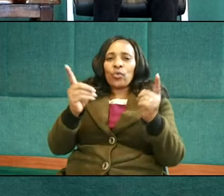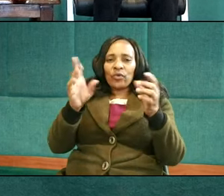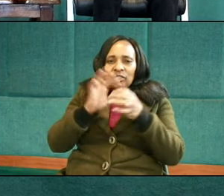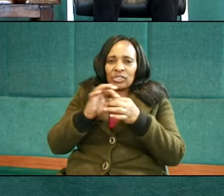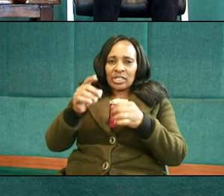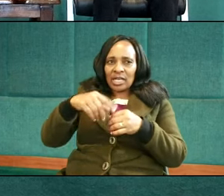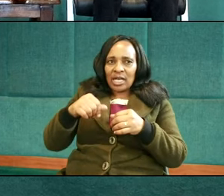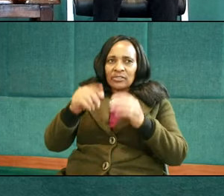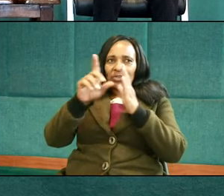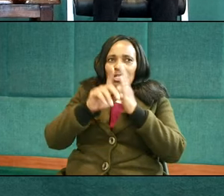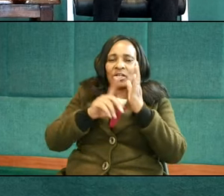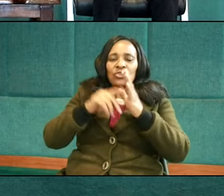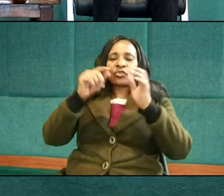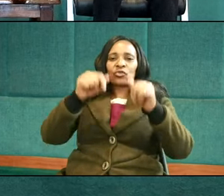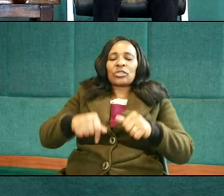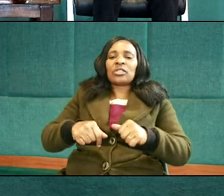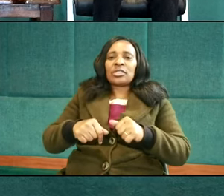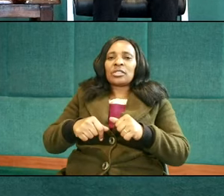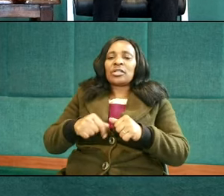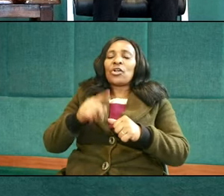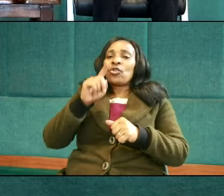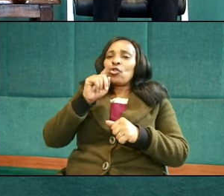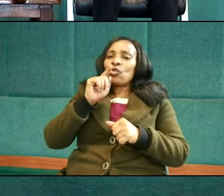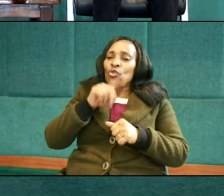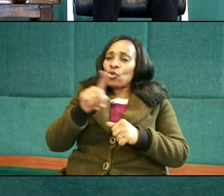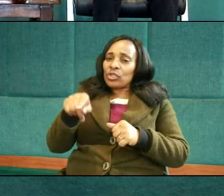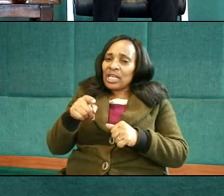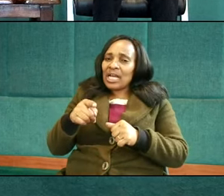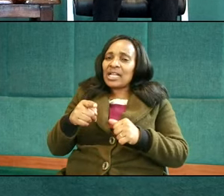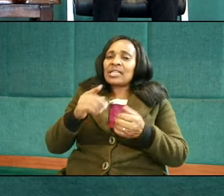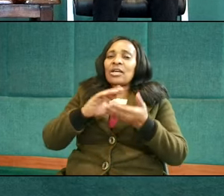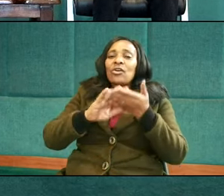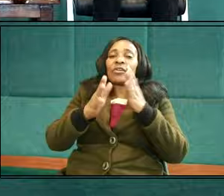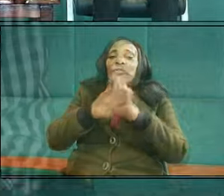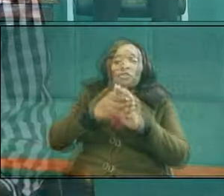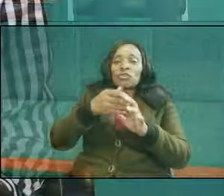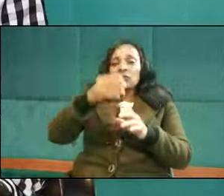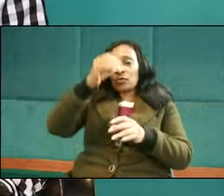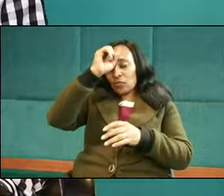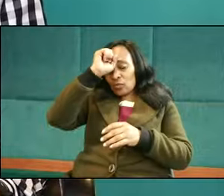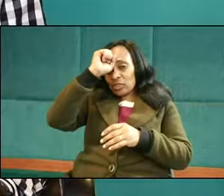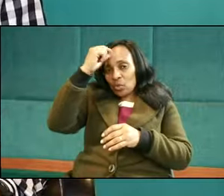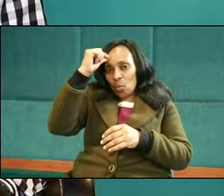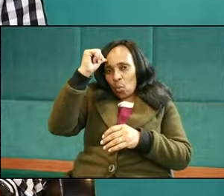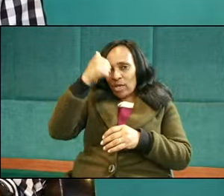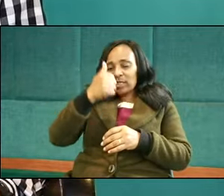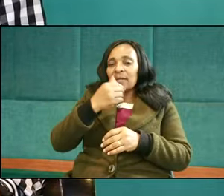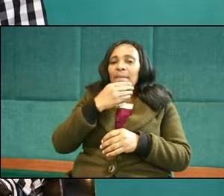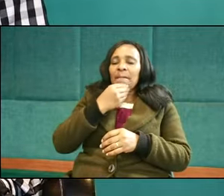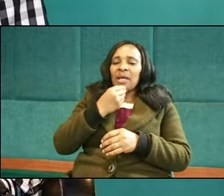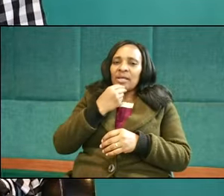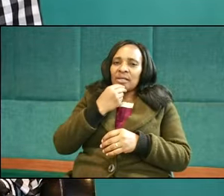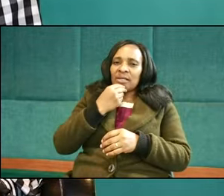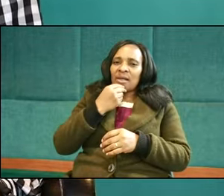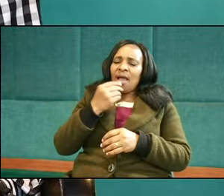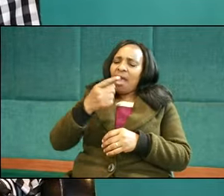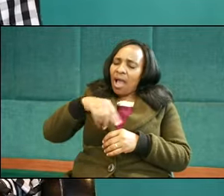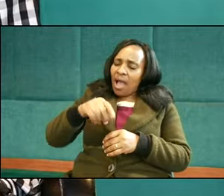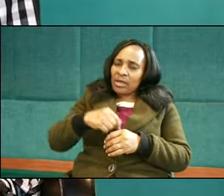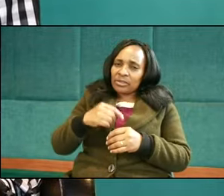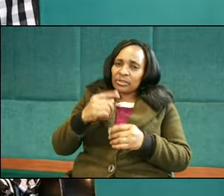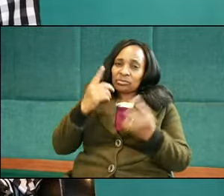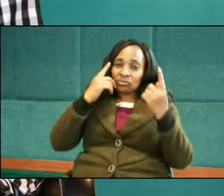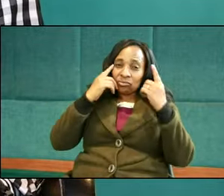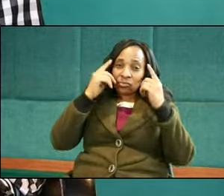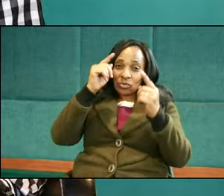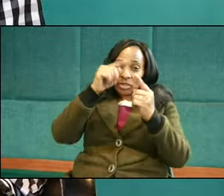lesson today. Those were the confessions of a foolish wise man. And it's up to us to determine